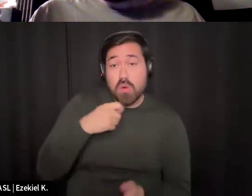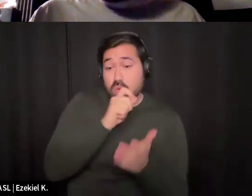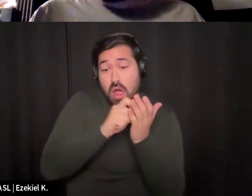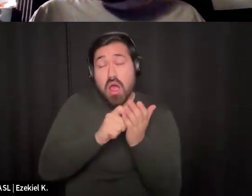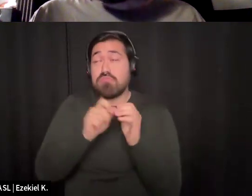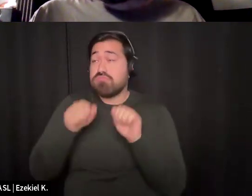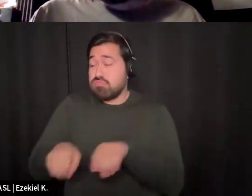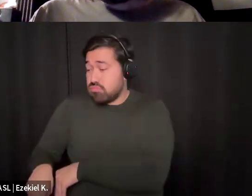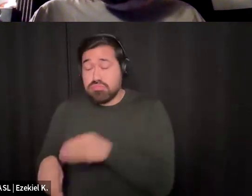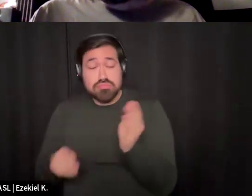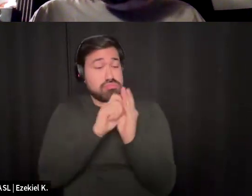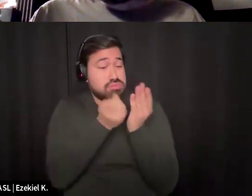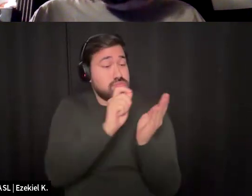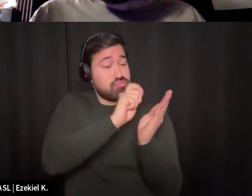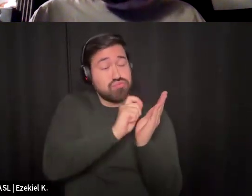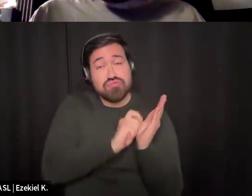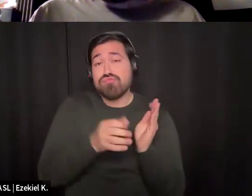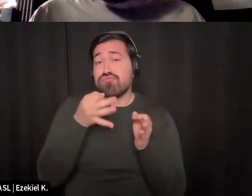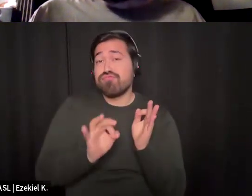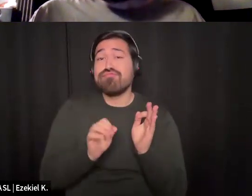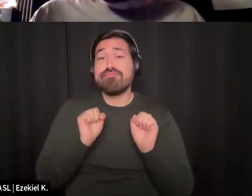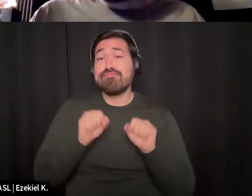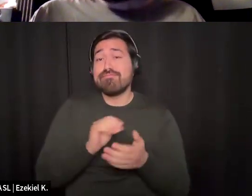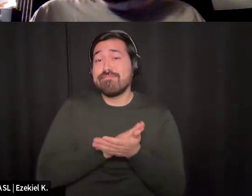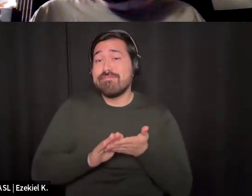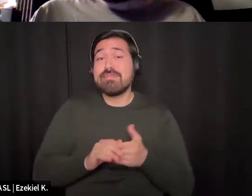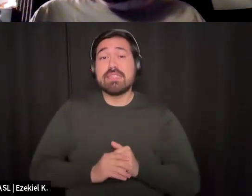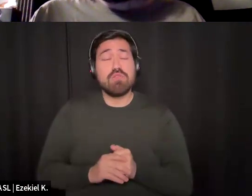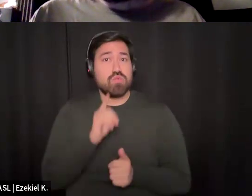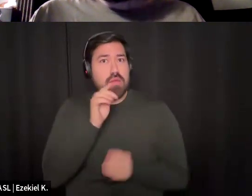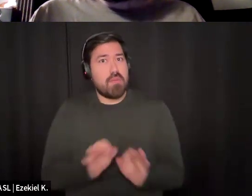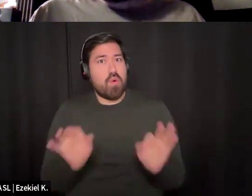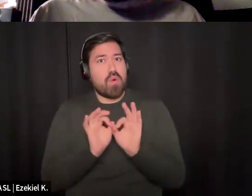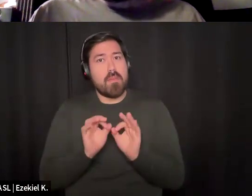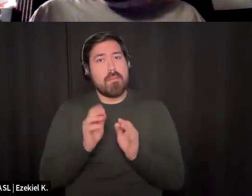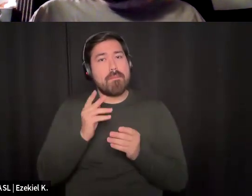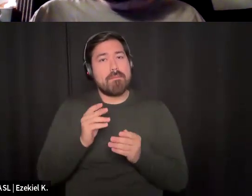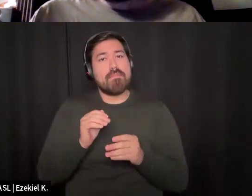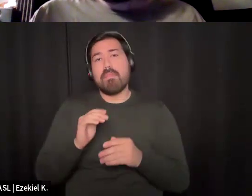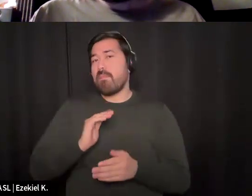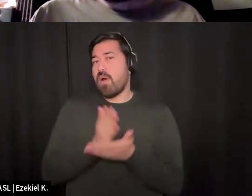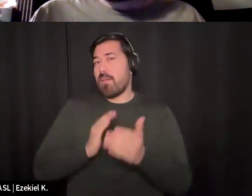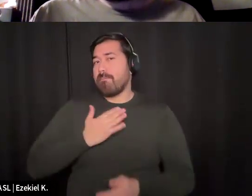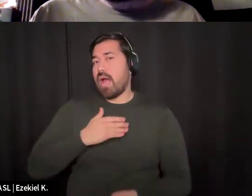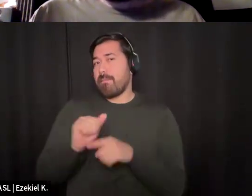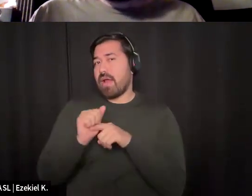there. And so that has been a really important part of my own personal practice of mindful birding from that